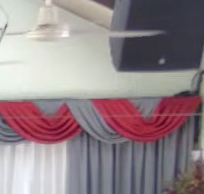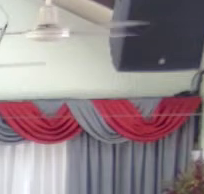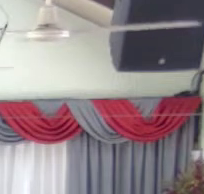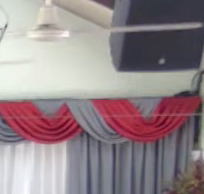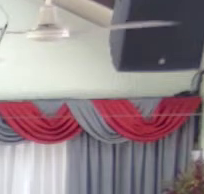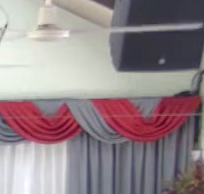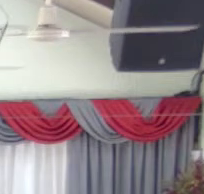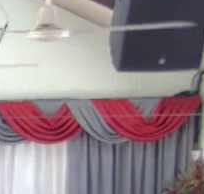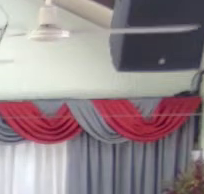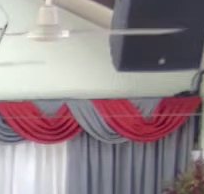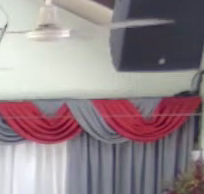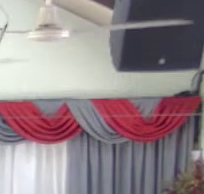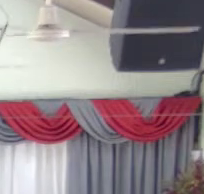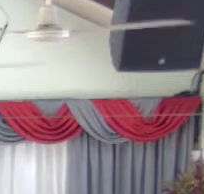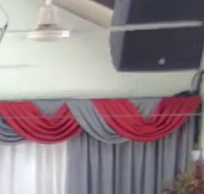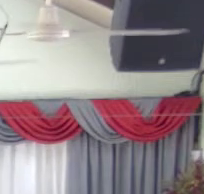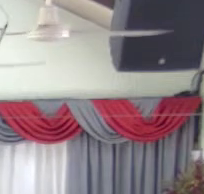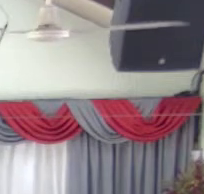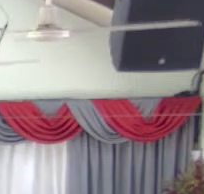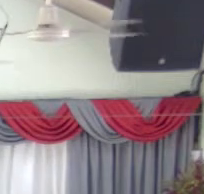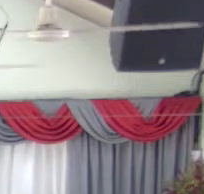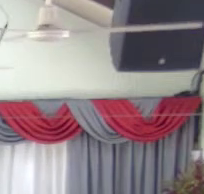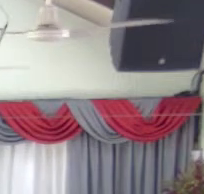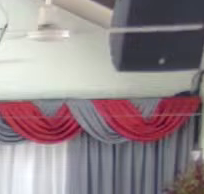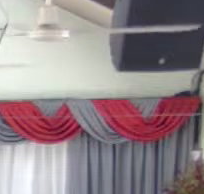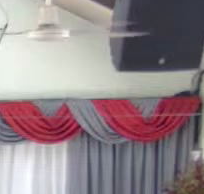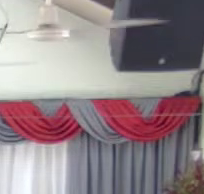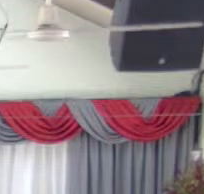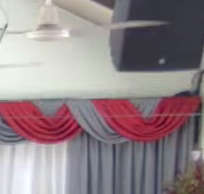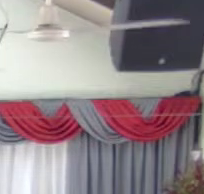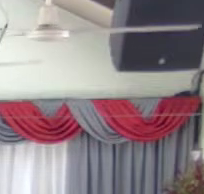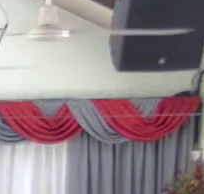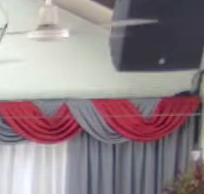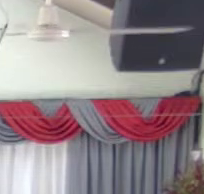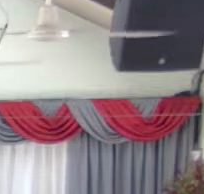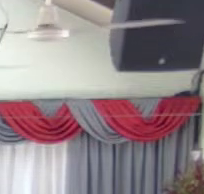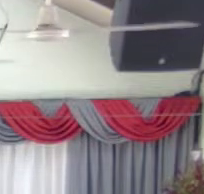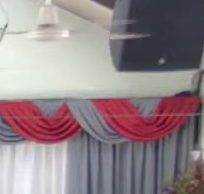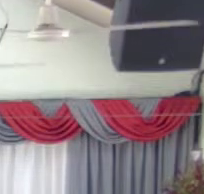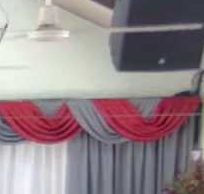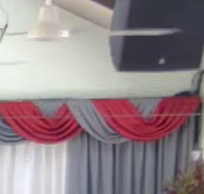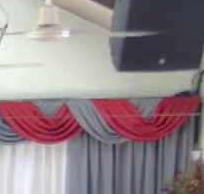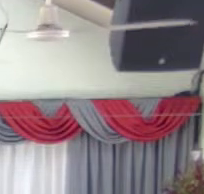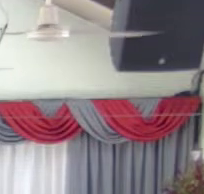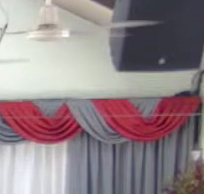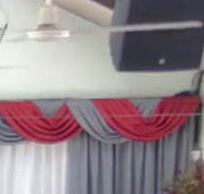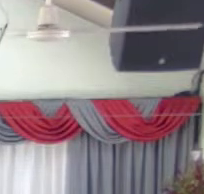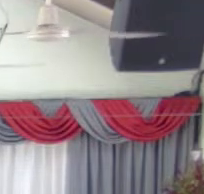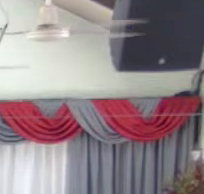For it reaches to the highest mountain. For it reaches to the